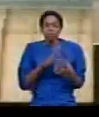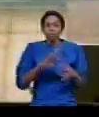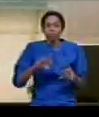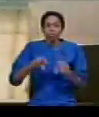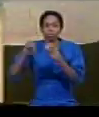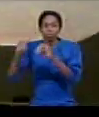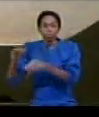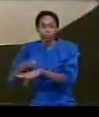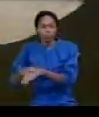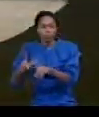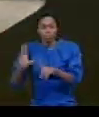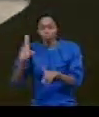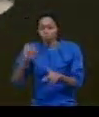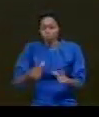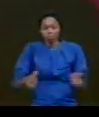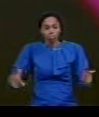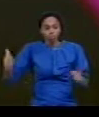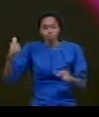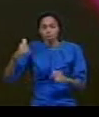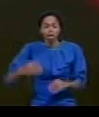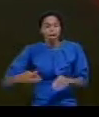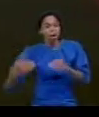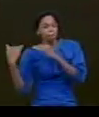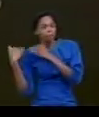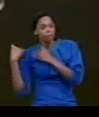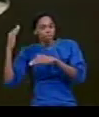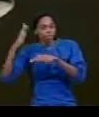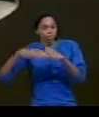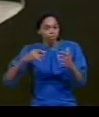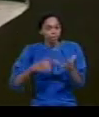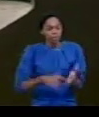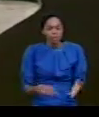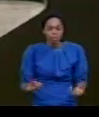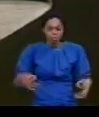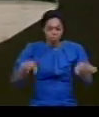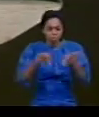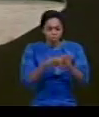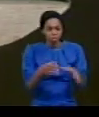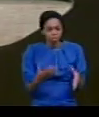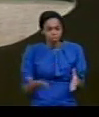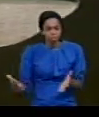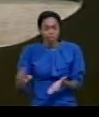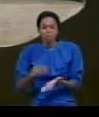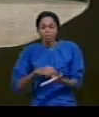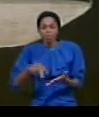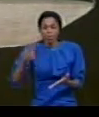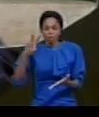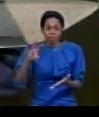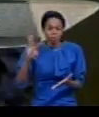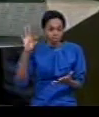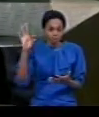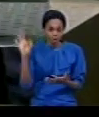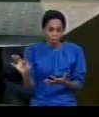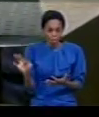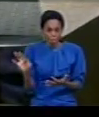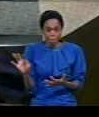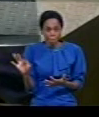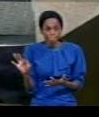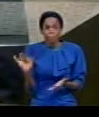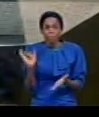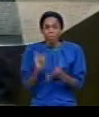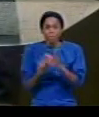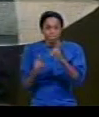You no greater burden than these necessary things. In verse 29, that